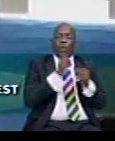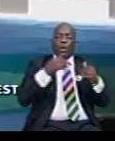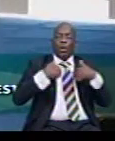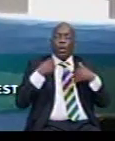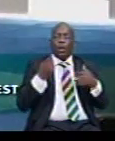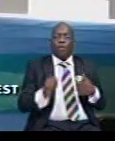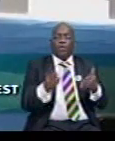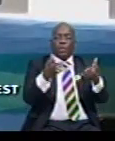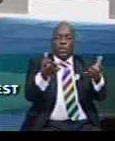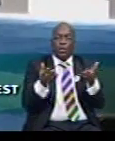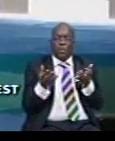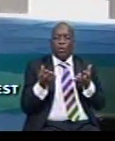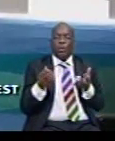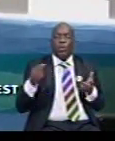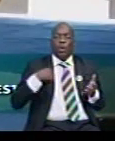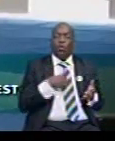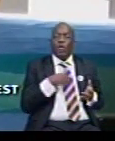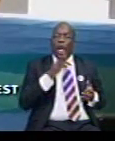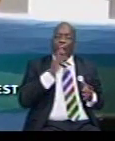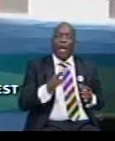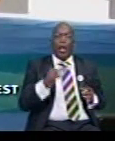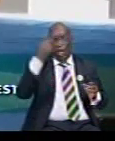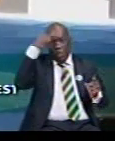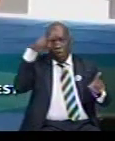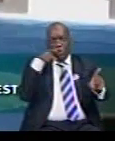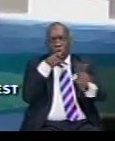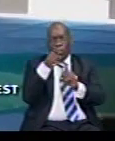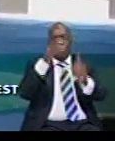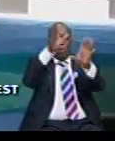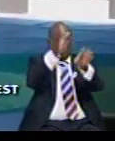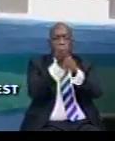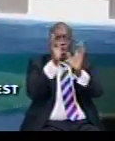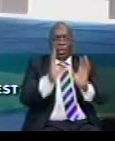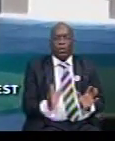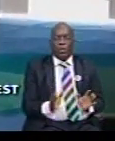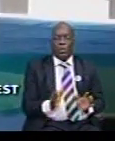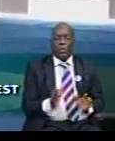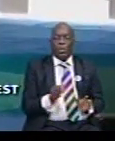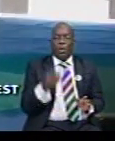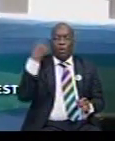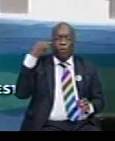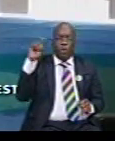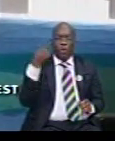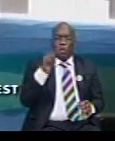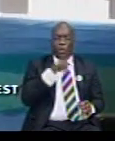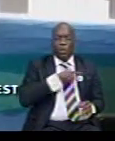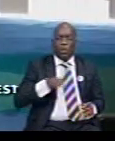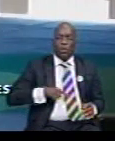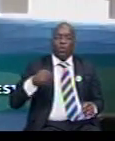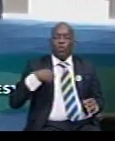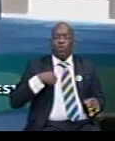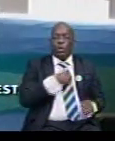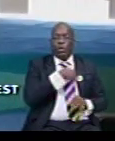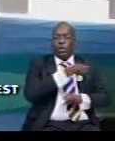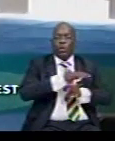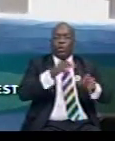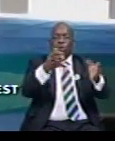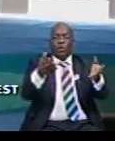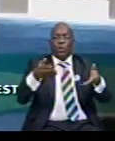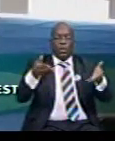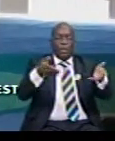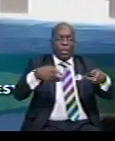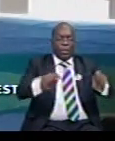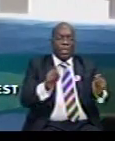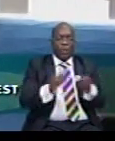are go-getters for the kingdom and for the Lord, and we're not trying to, you know, wipe the tears of somebody